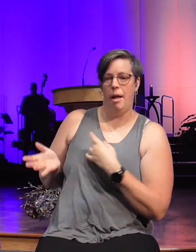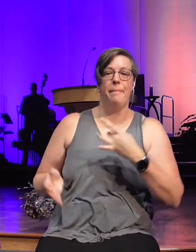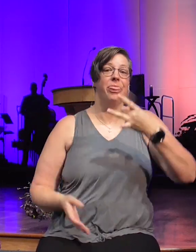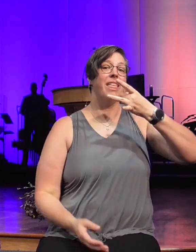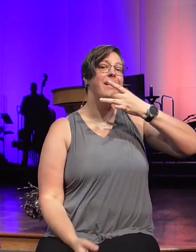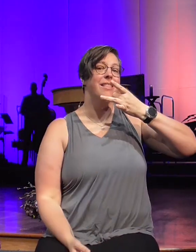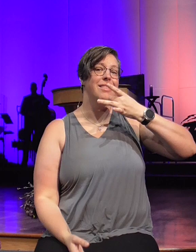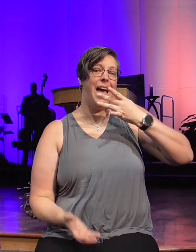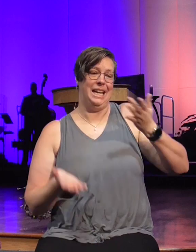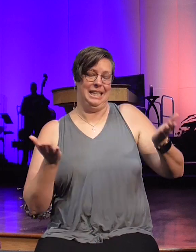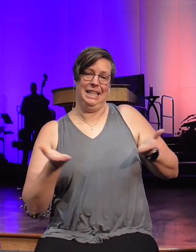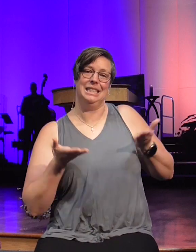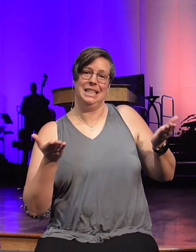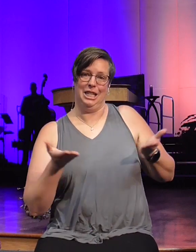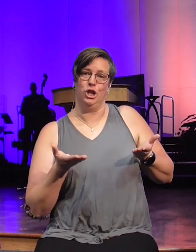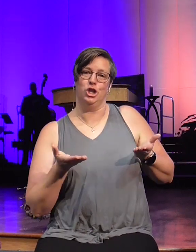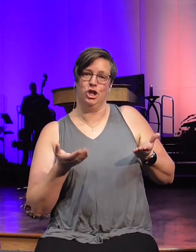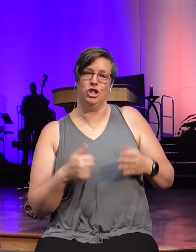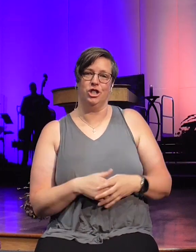our shoulders.